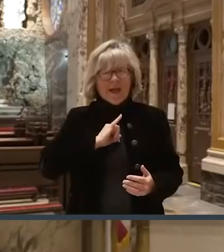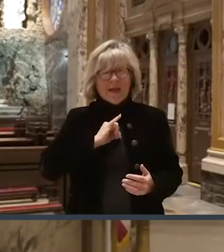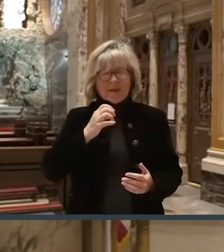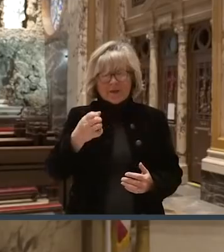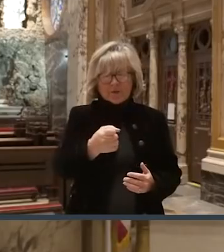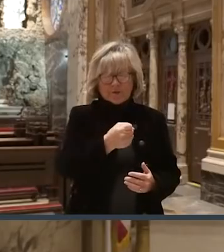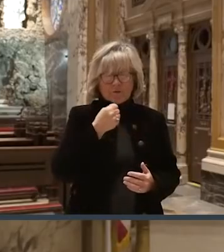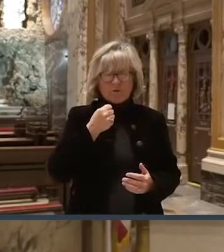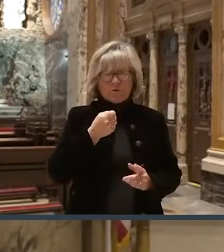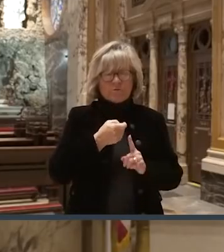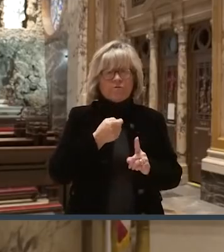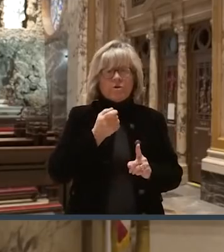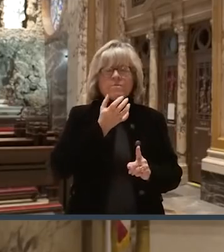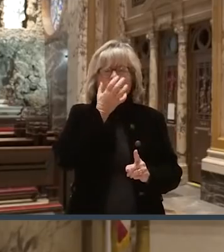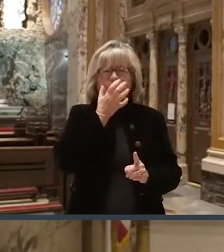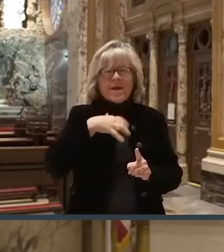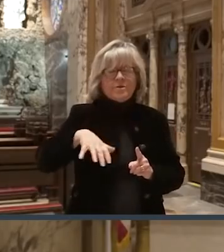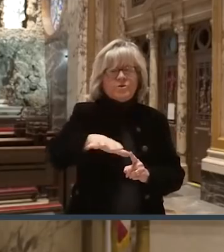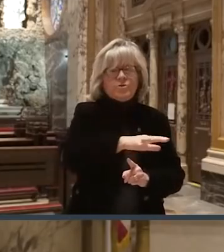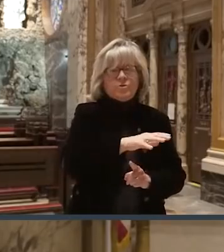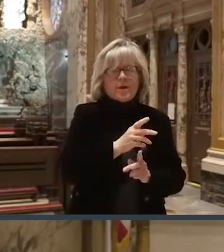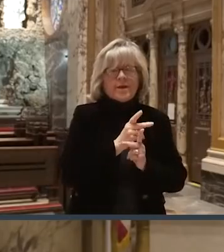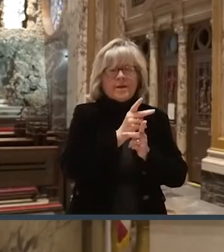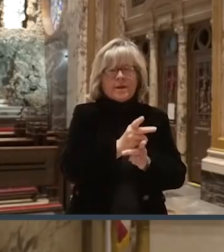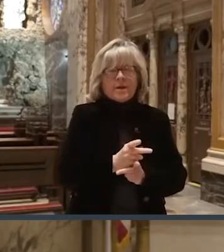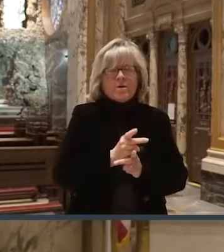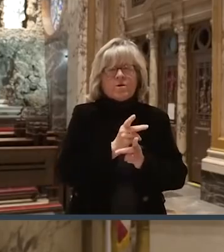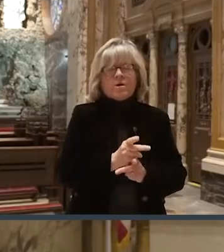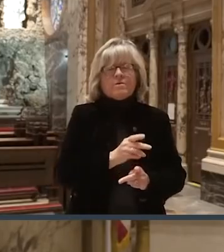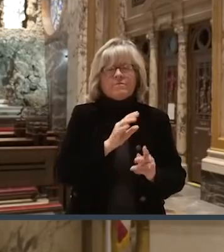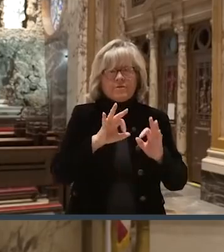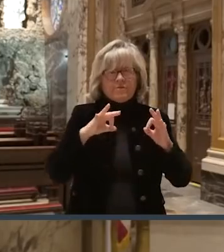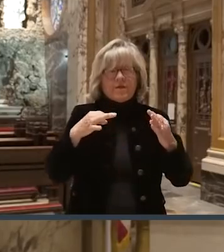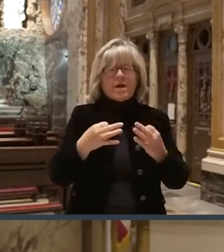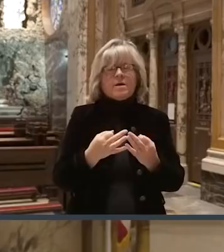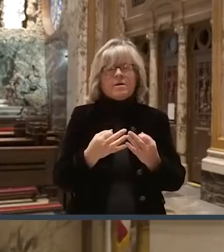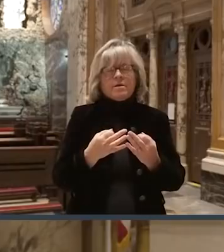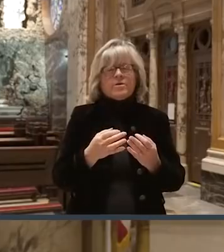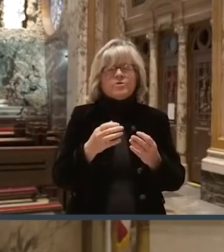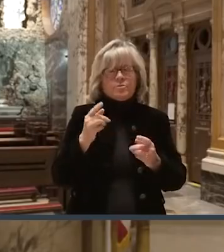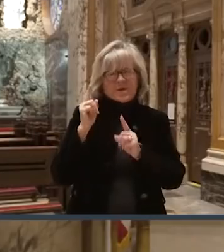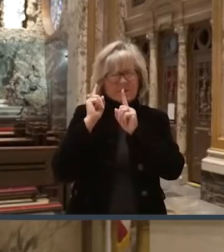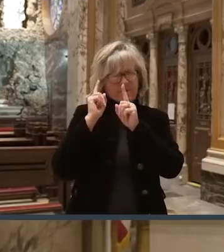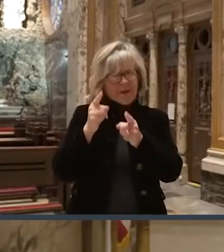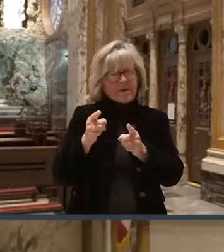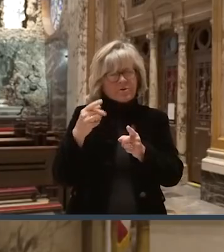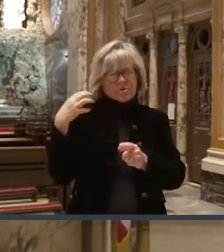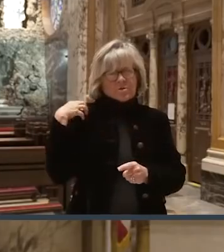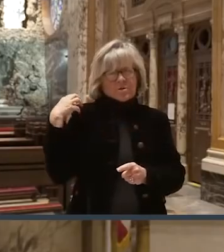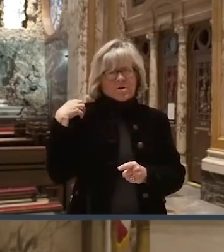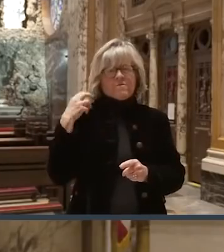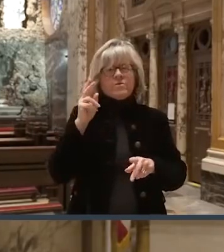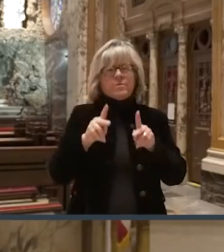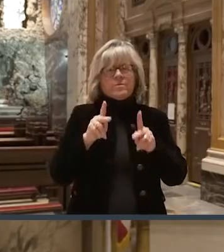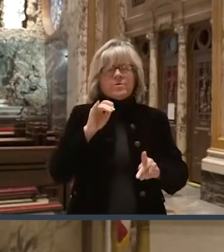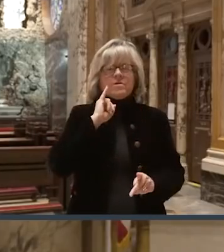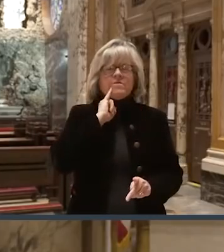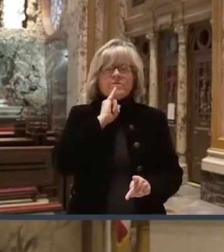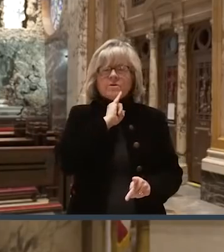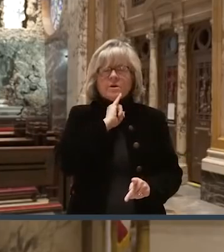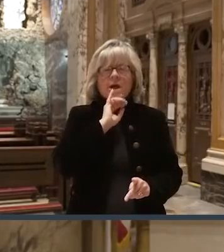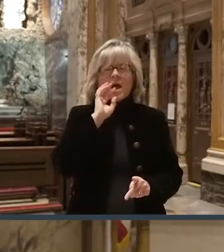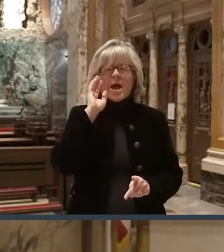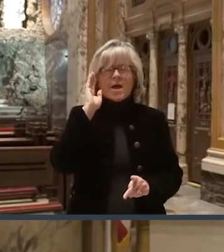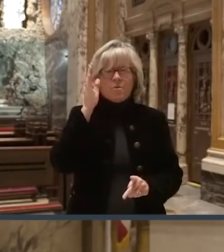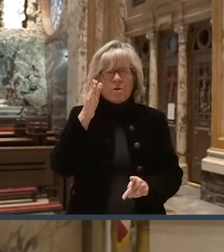the pasture and from the care of the flock to be commander of my people Israel. I have been with you wherever